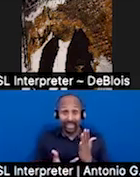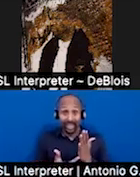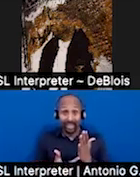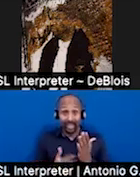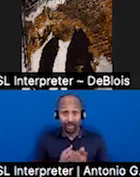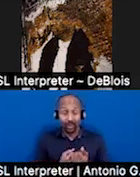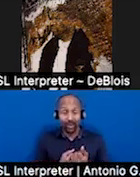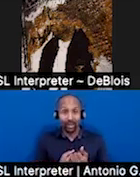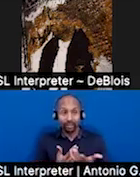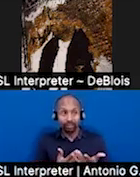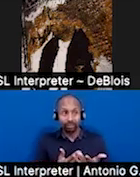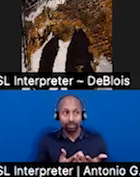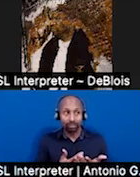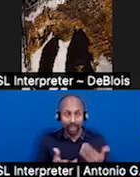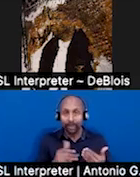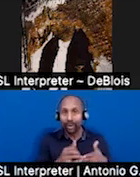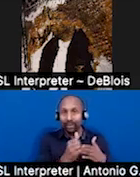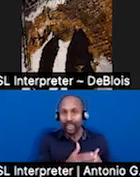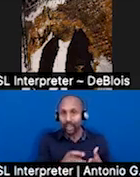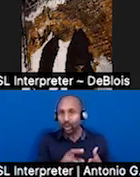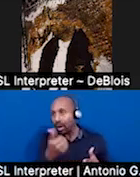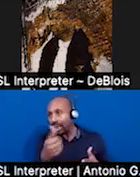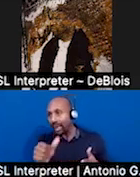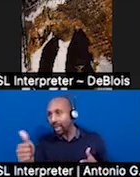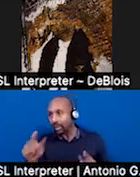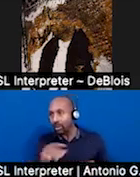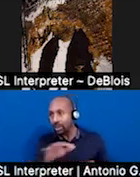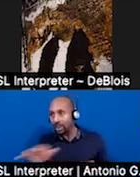it's hard to access for whatever reason.